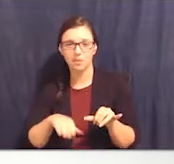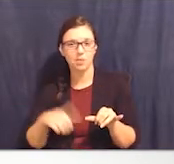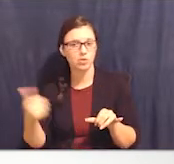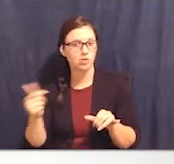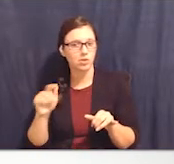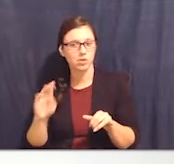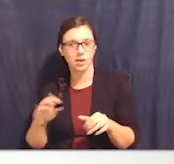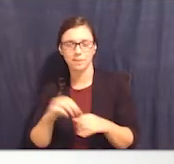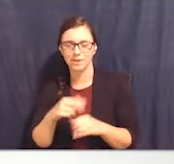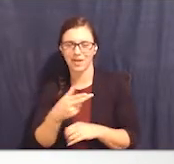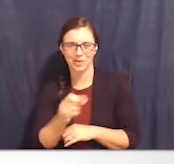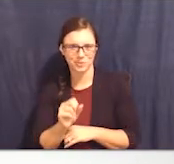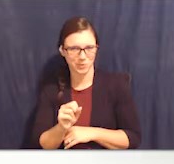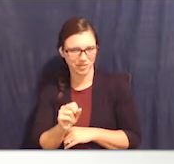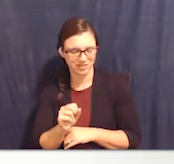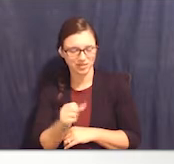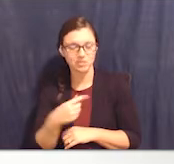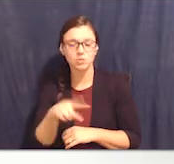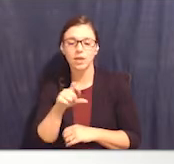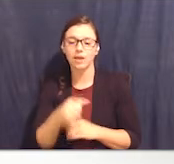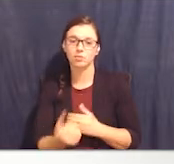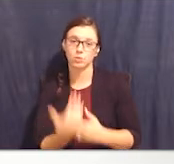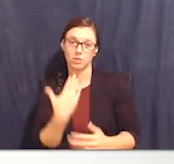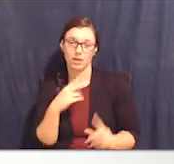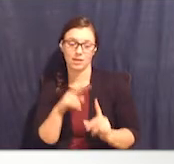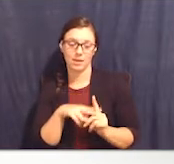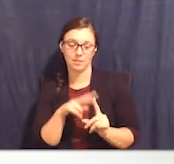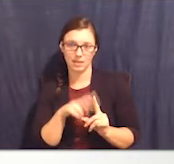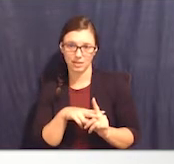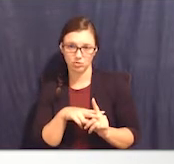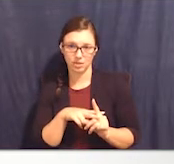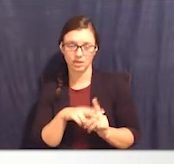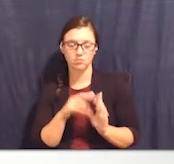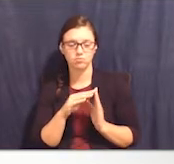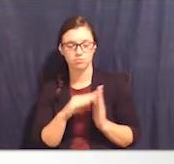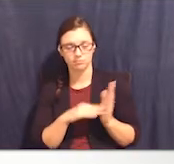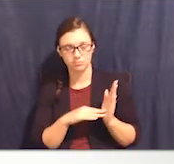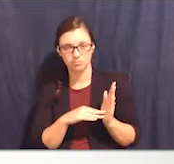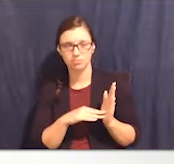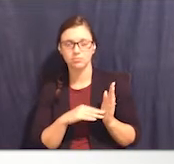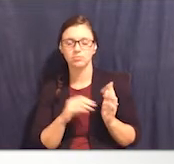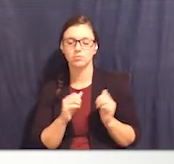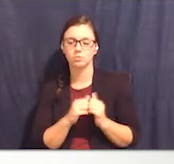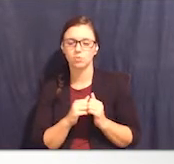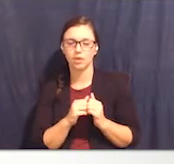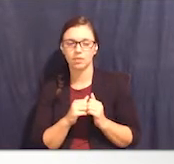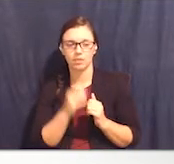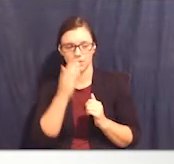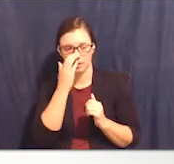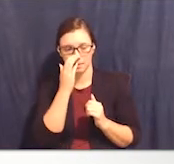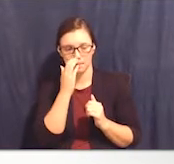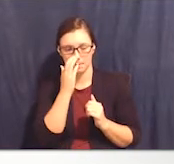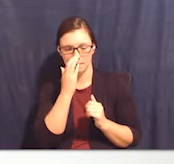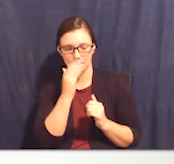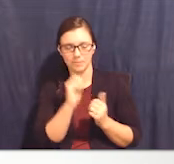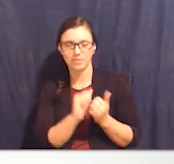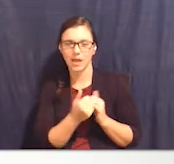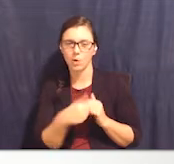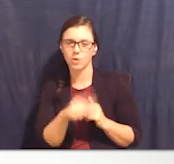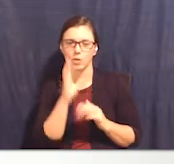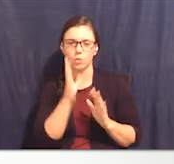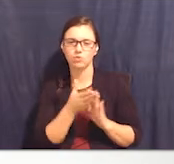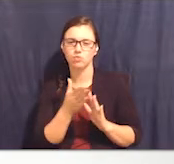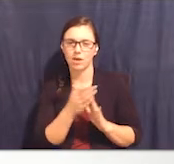and you know, it's kind of, and he left. Nope. So we're going to wing this. So our membership, we've told you,